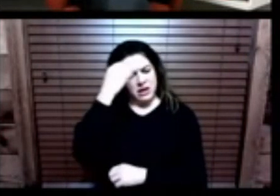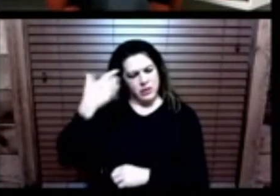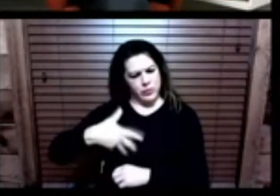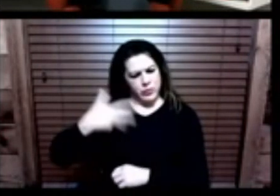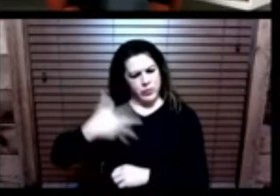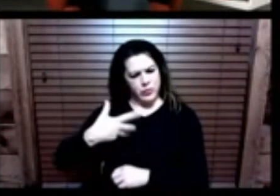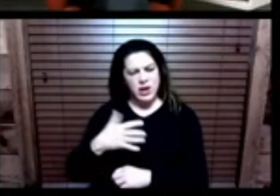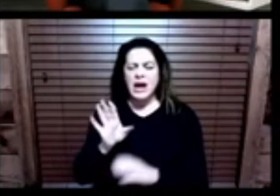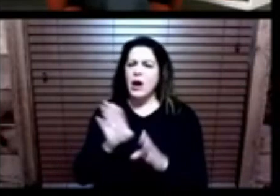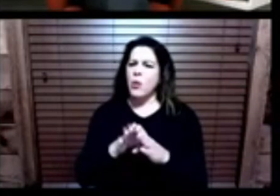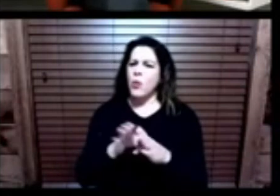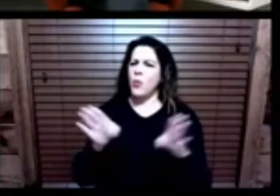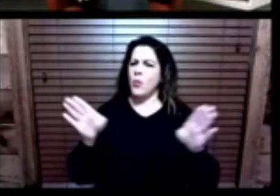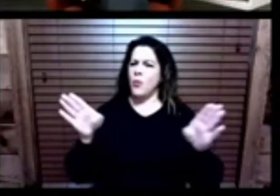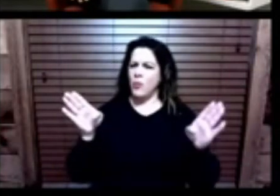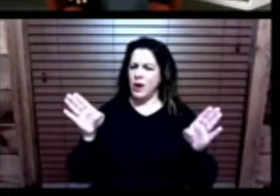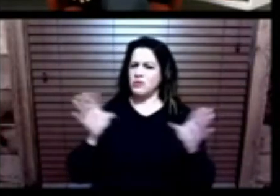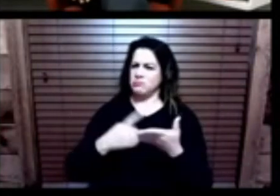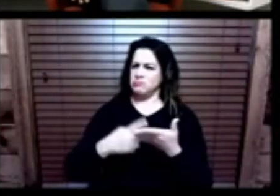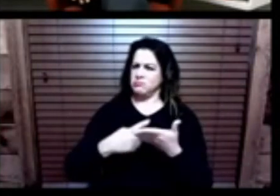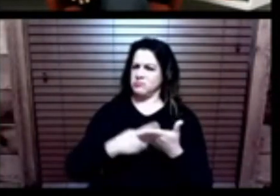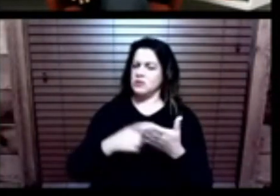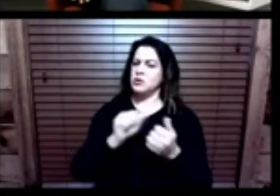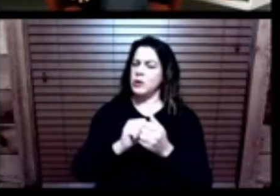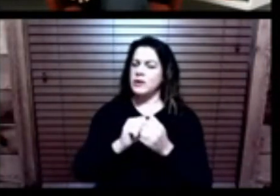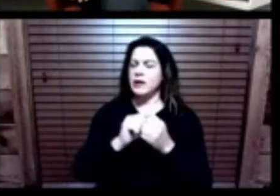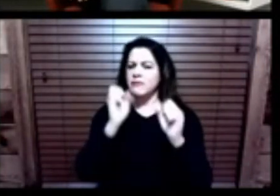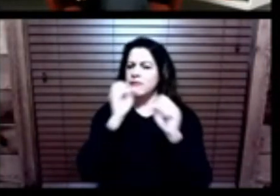a wider conversation around visual art specifically.